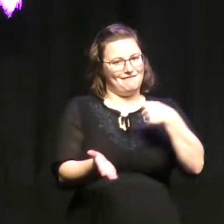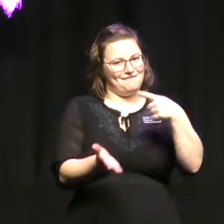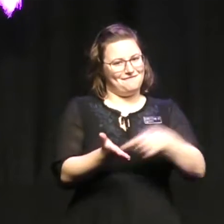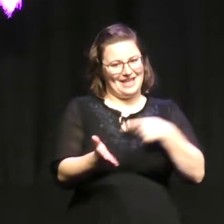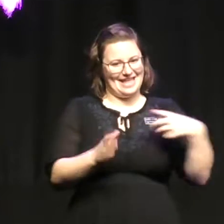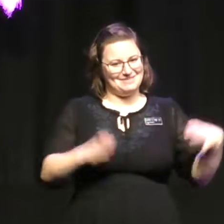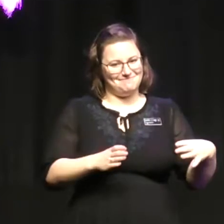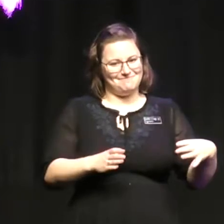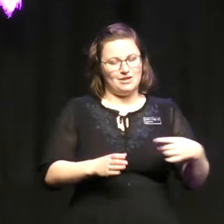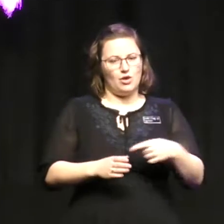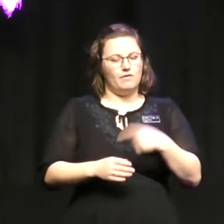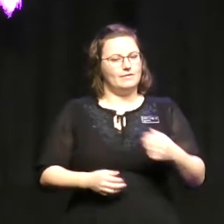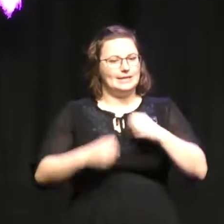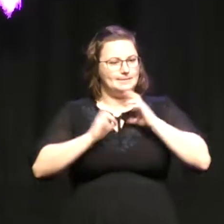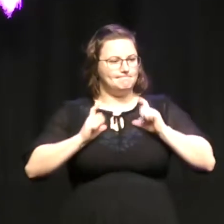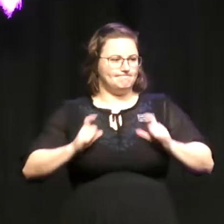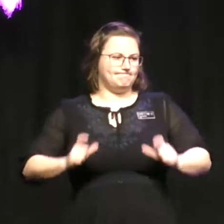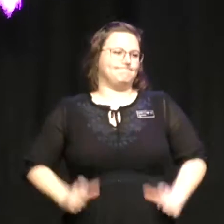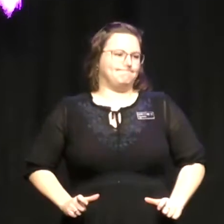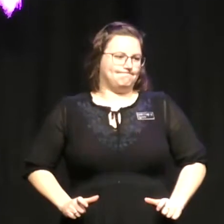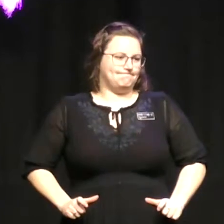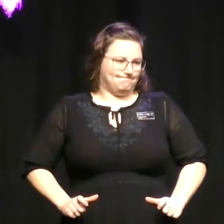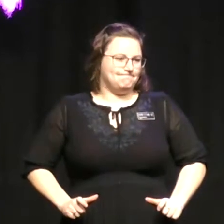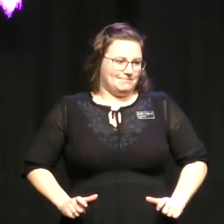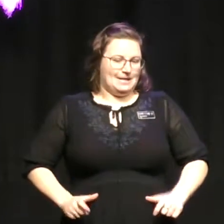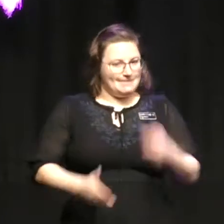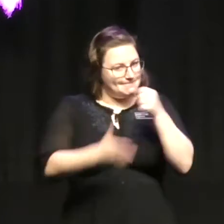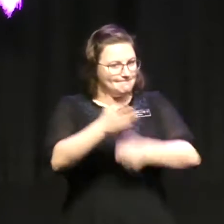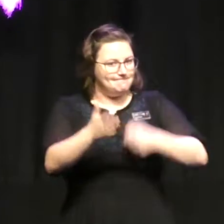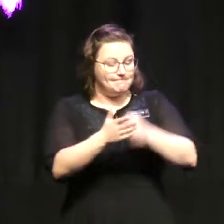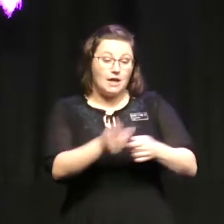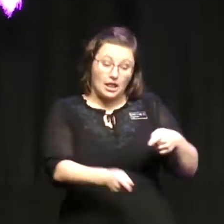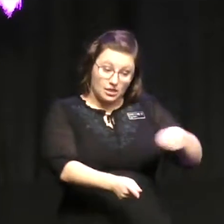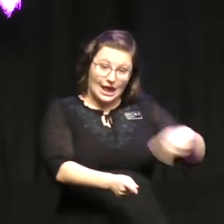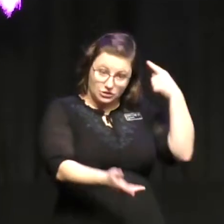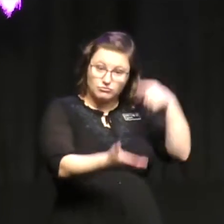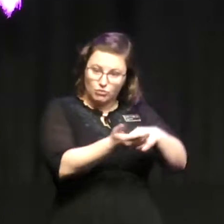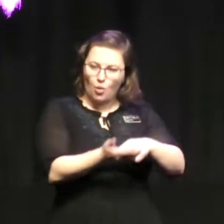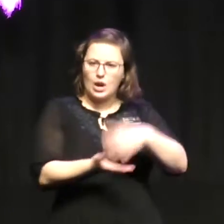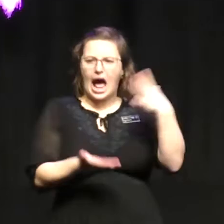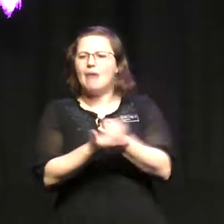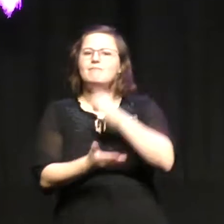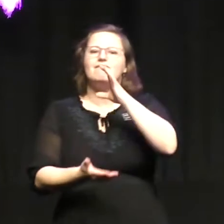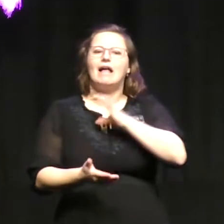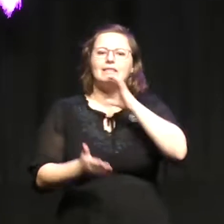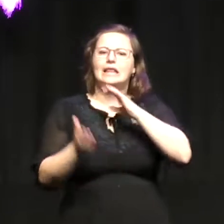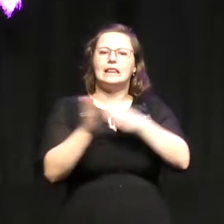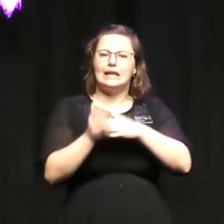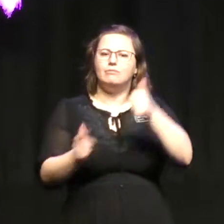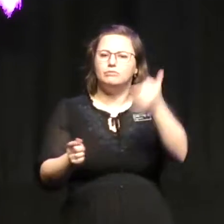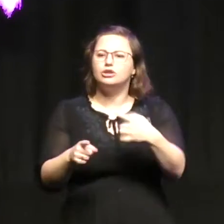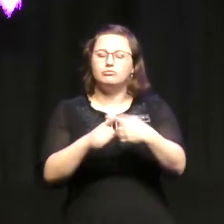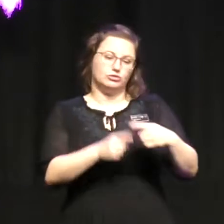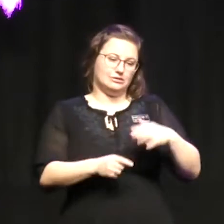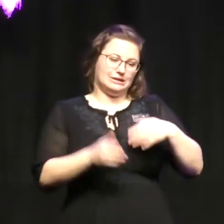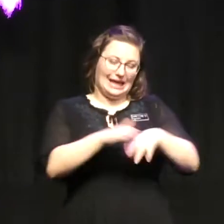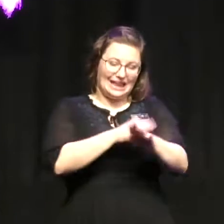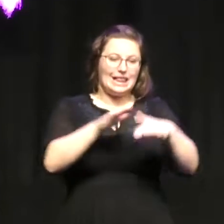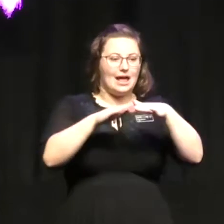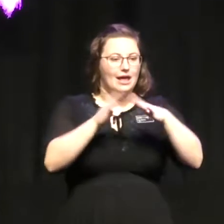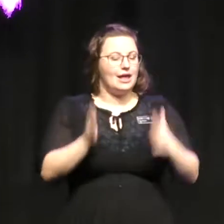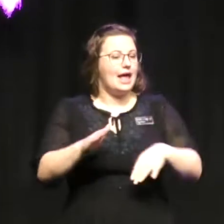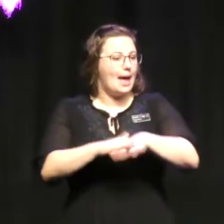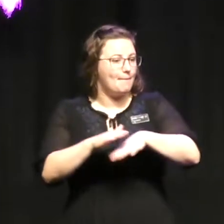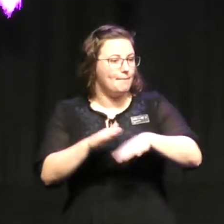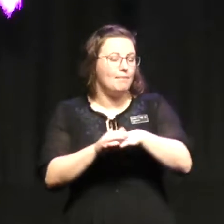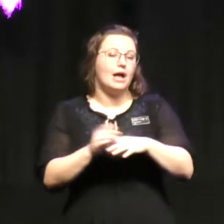force and a resilient force. Their goal was to bring water to their village and into their homes for drinking